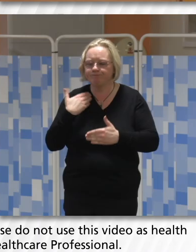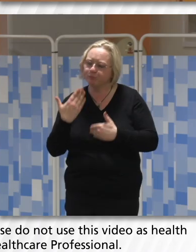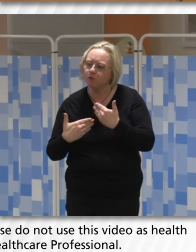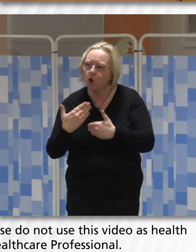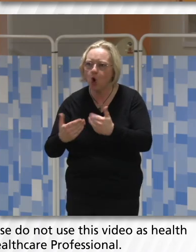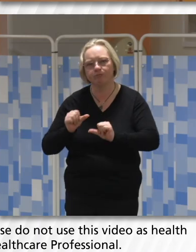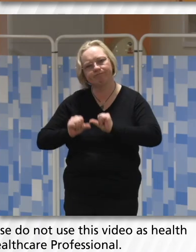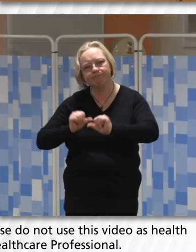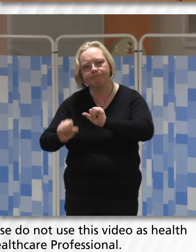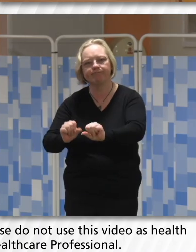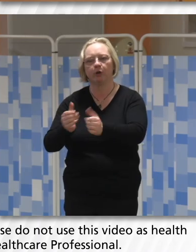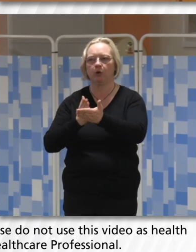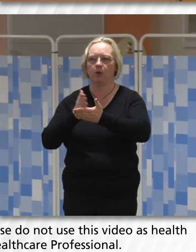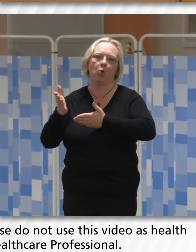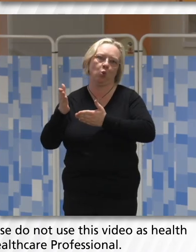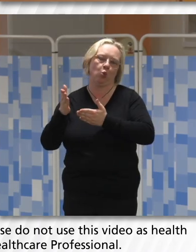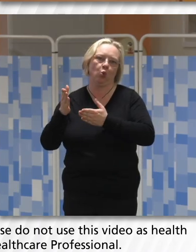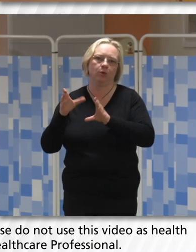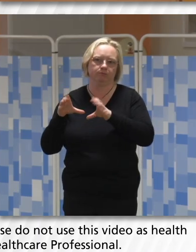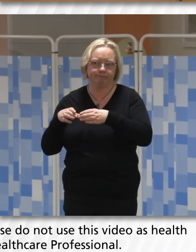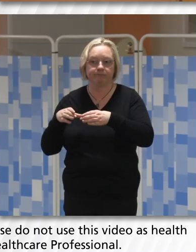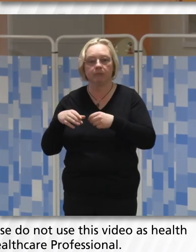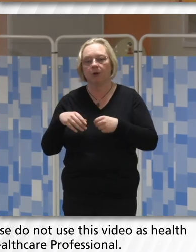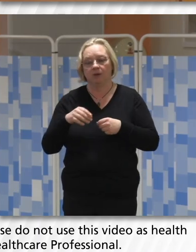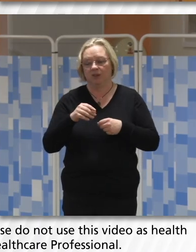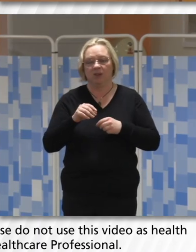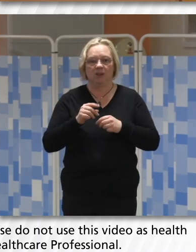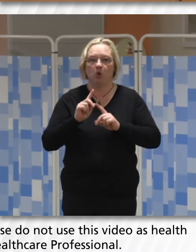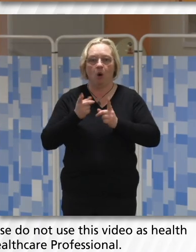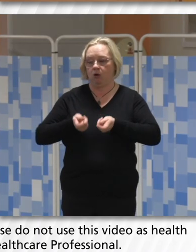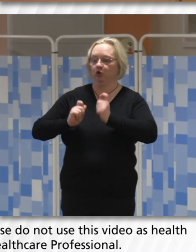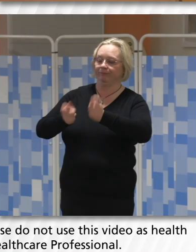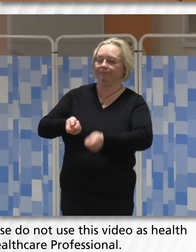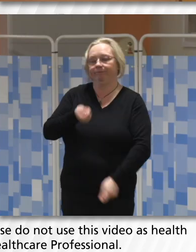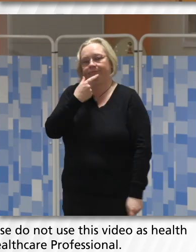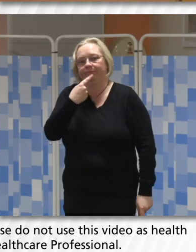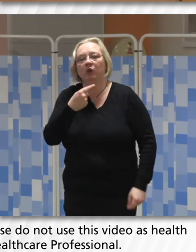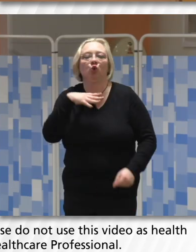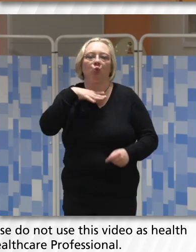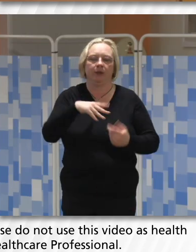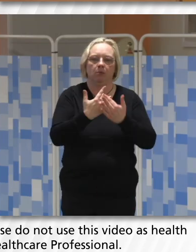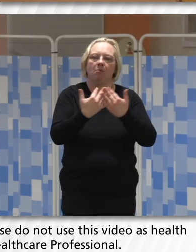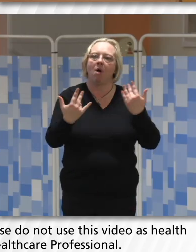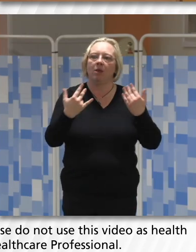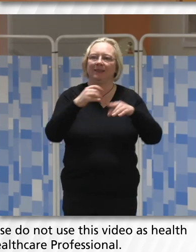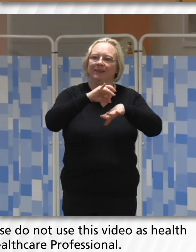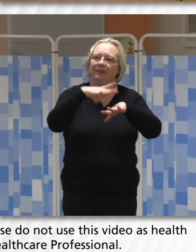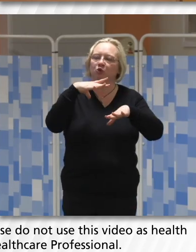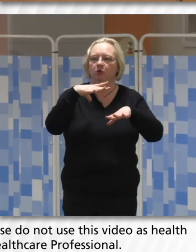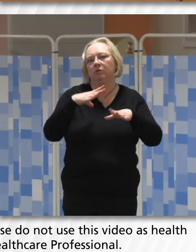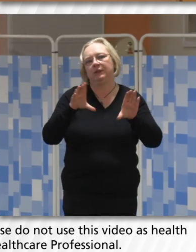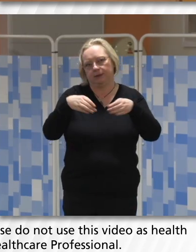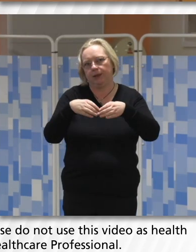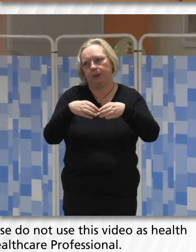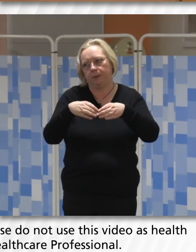lot of people in the team. Medication alone can't reach it. You need an MDT to do the things that the drugs can't do on their